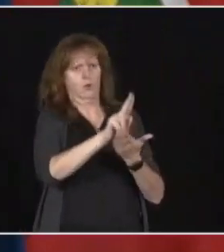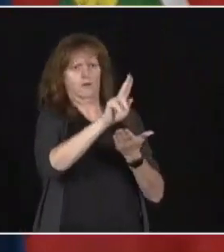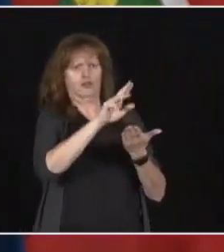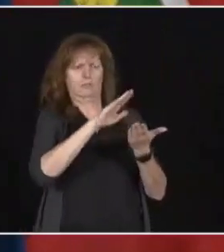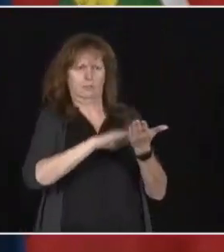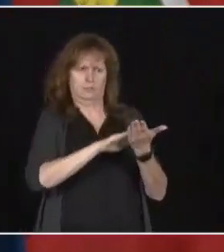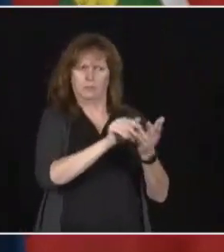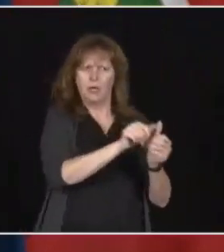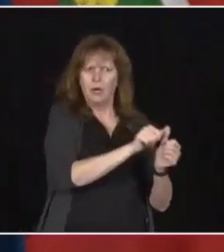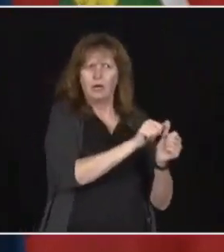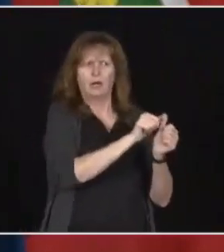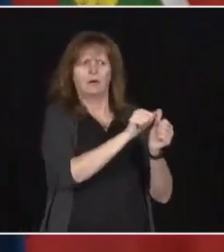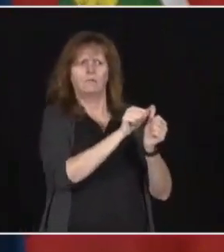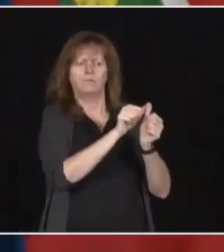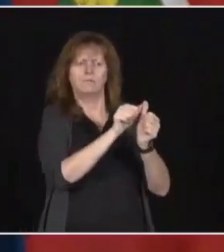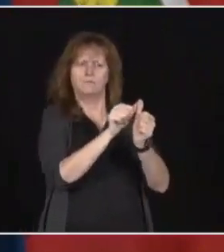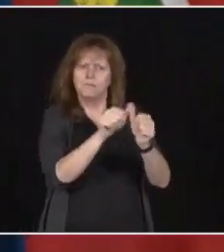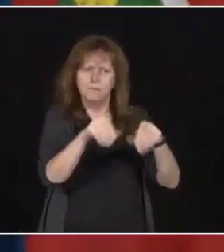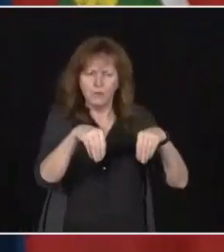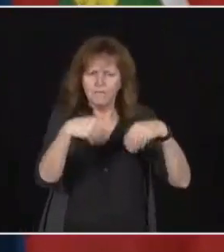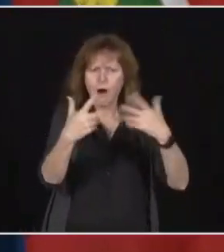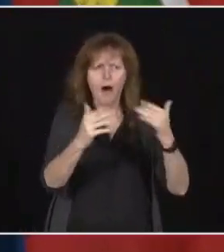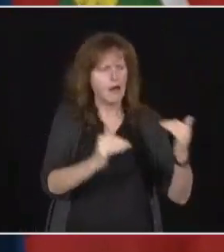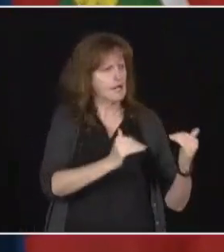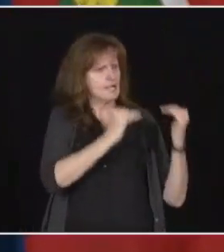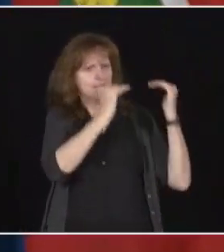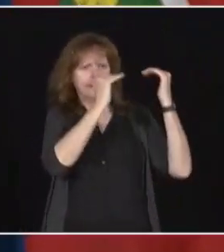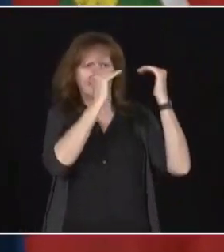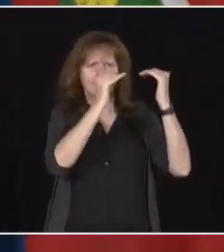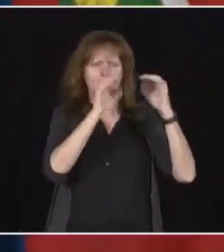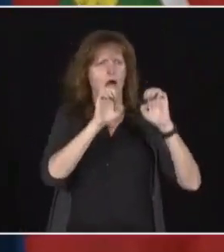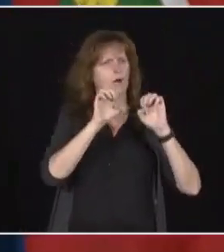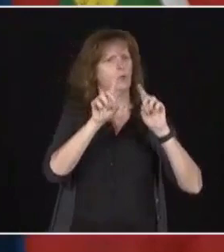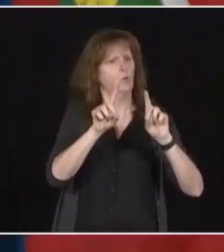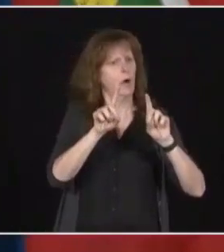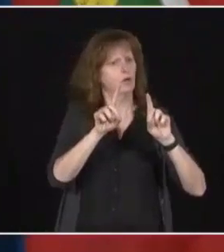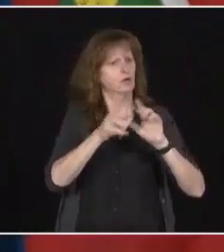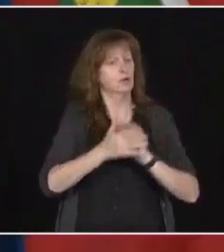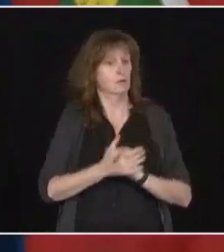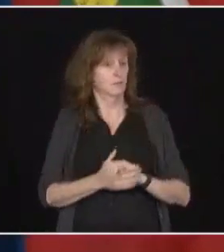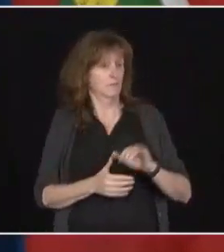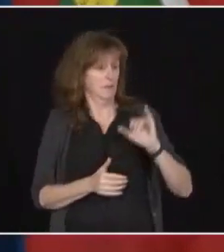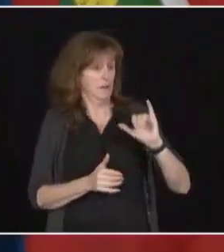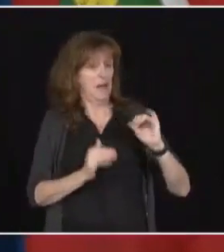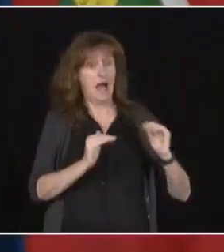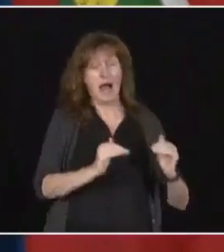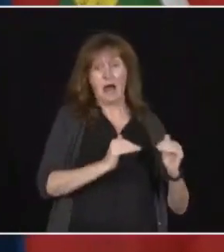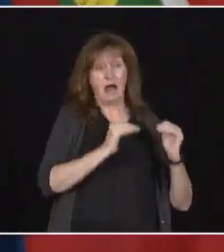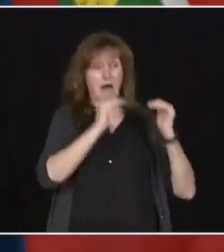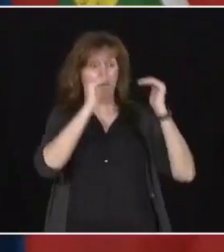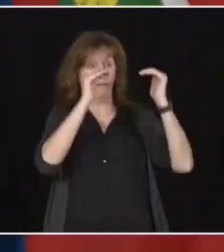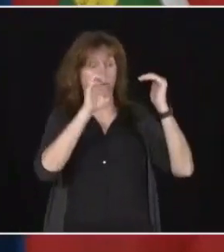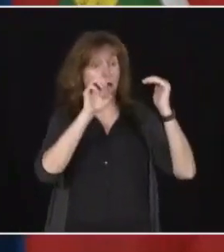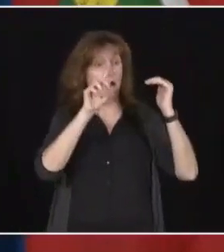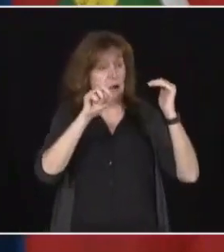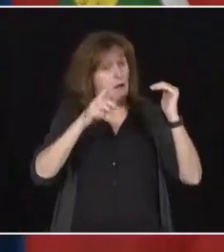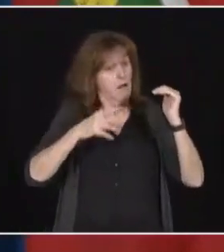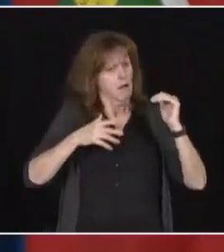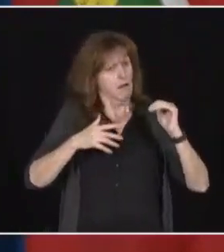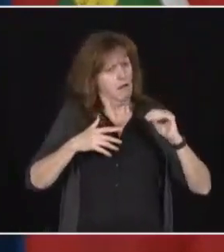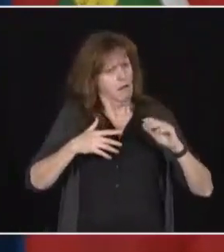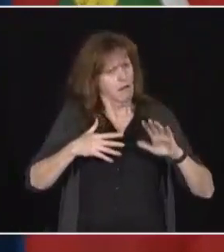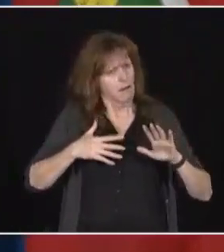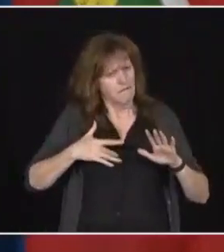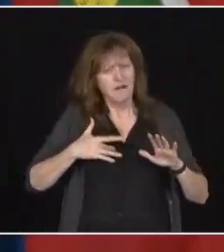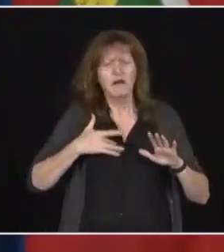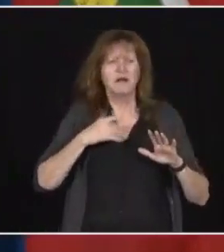to deliver world-class education to our students. And by doing so, I believe that our faculty will be able to continue to do the amazing